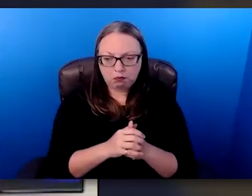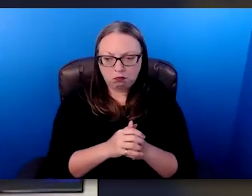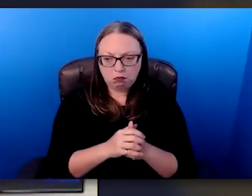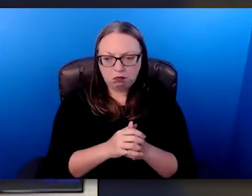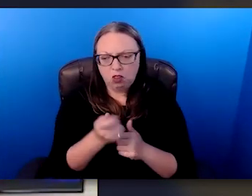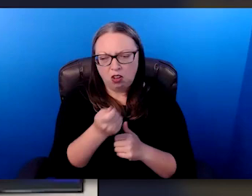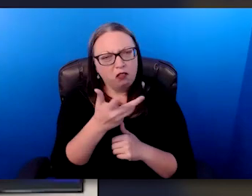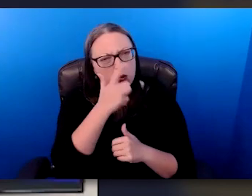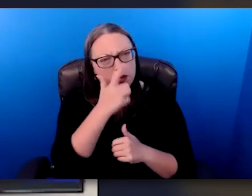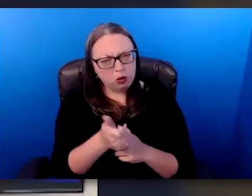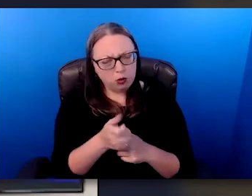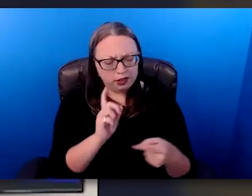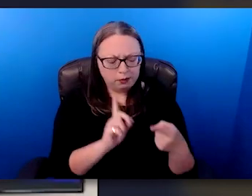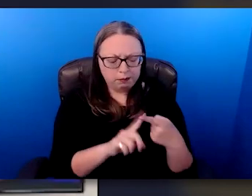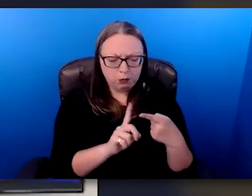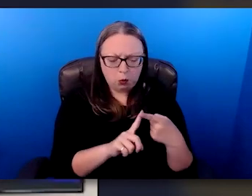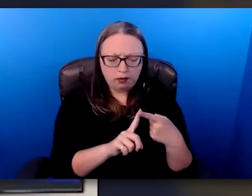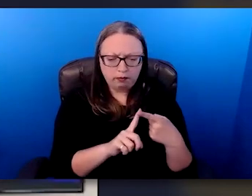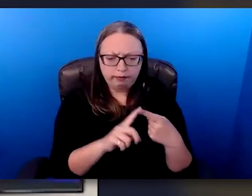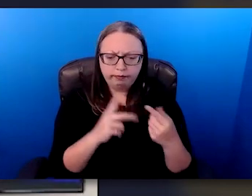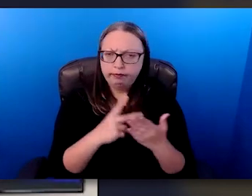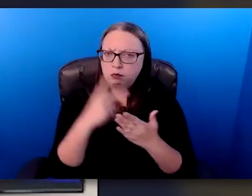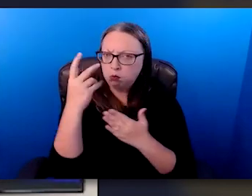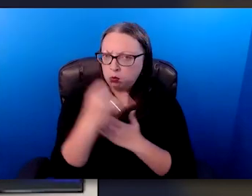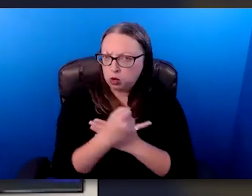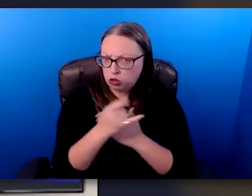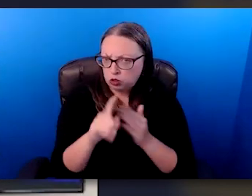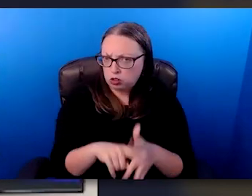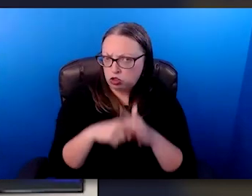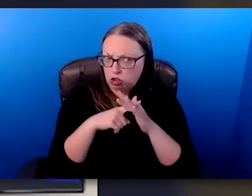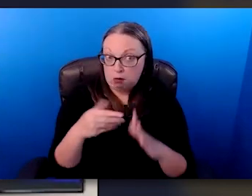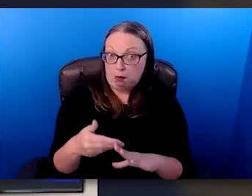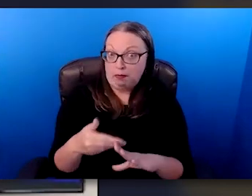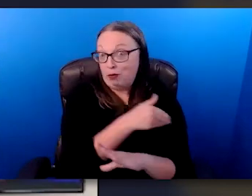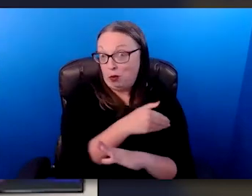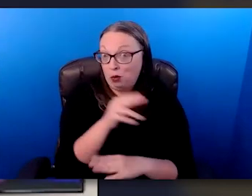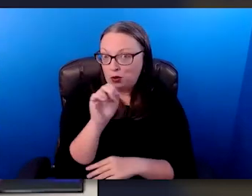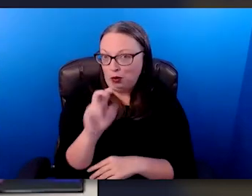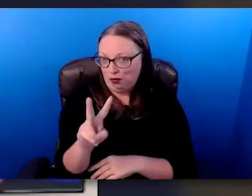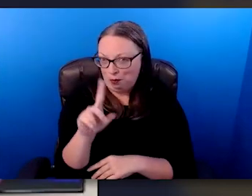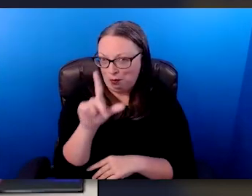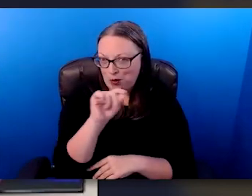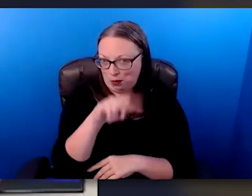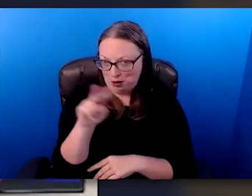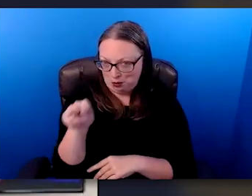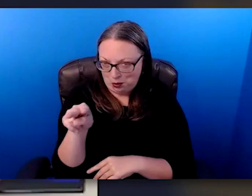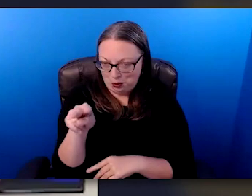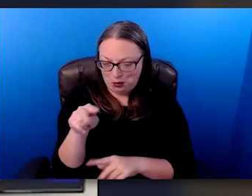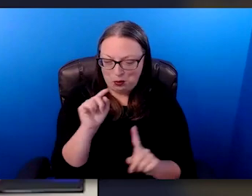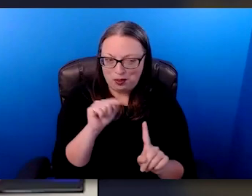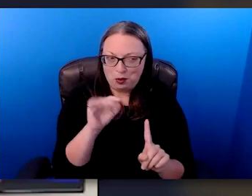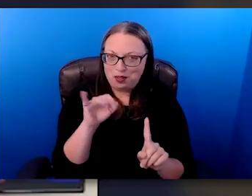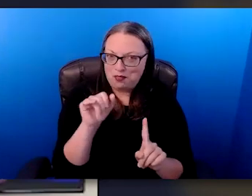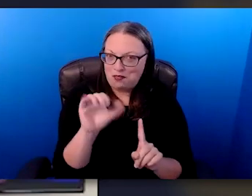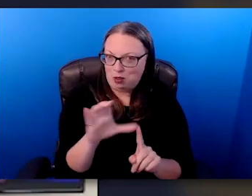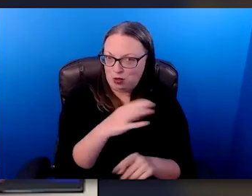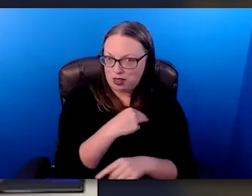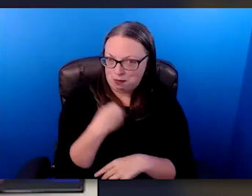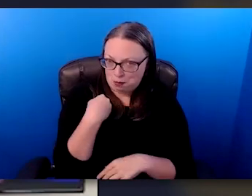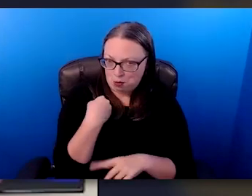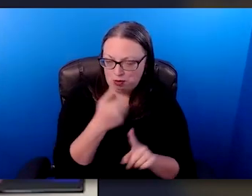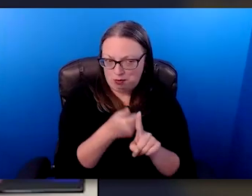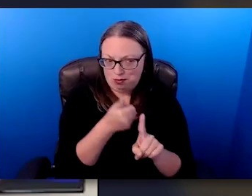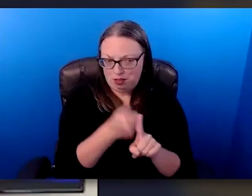interesting. One was a project that was actually started before November 2022. It was a faculty member who was working